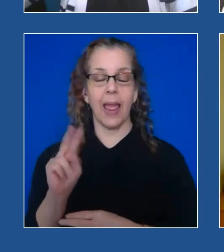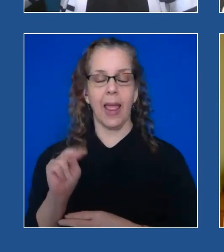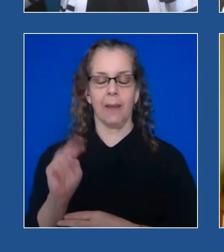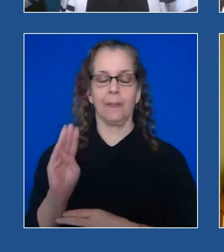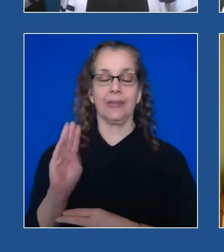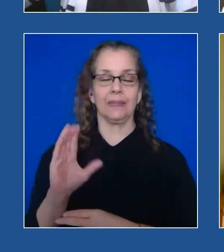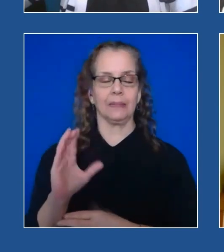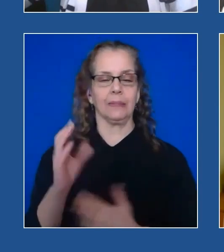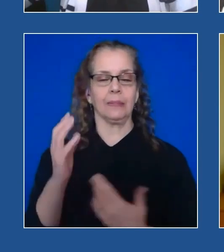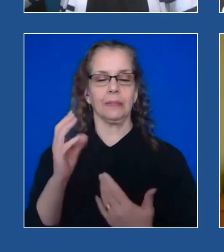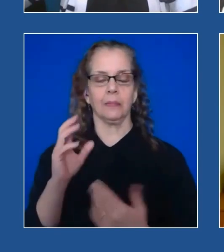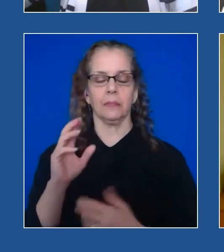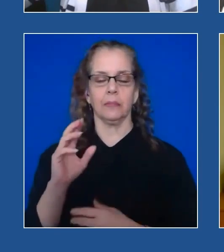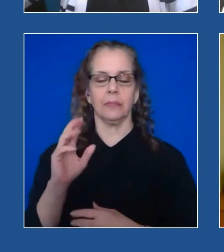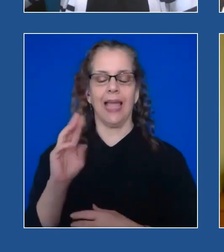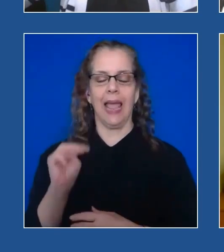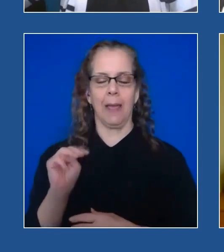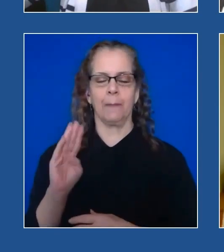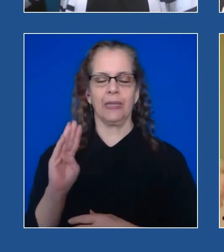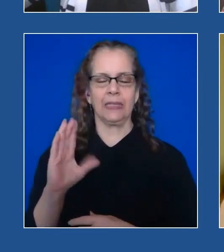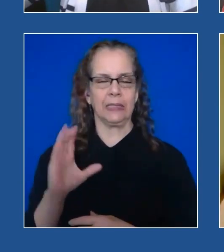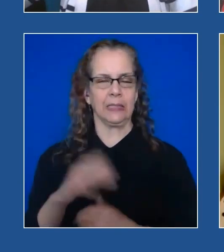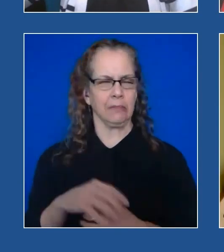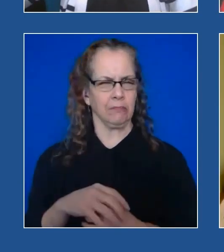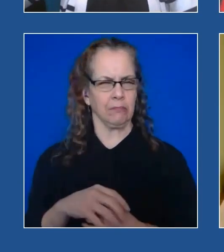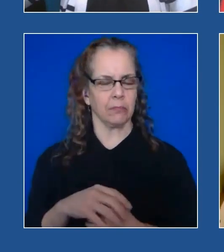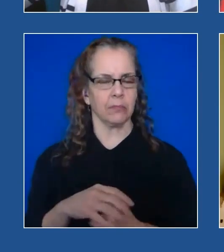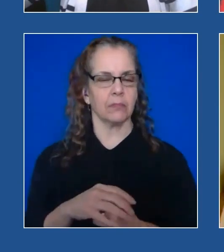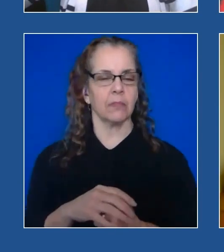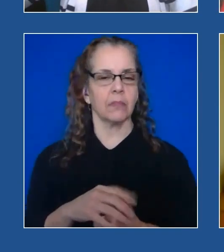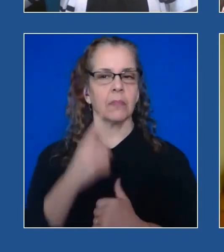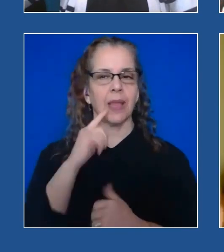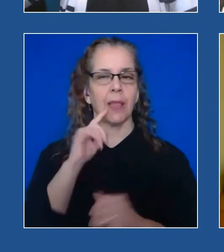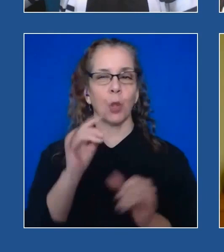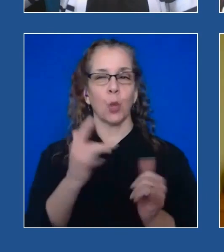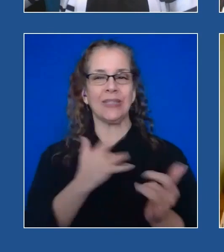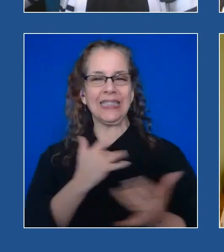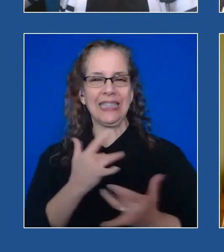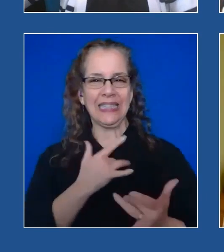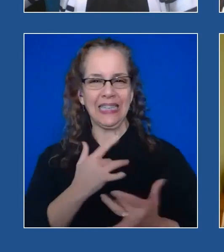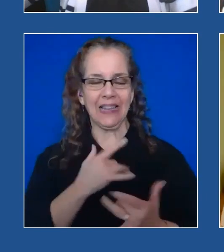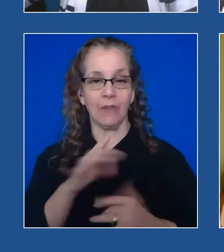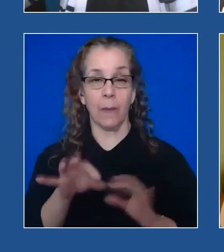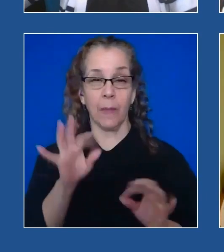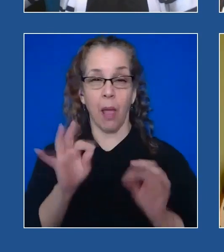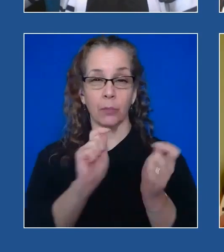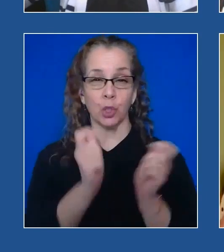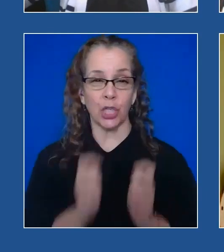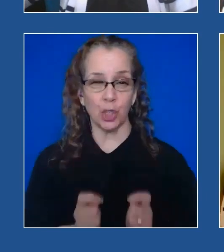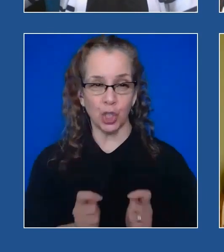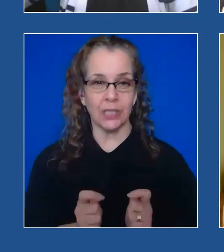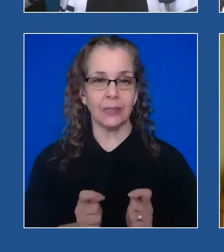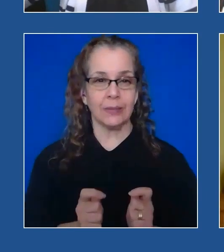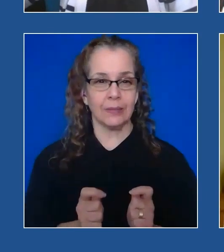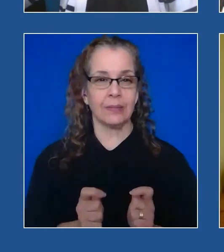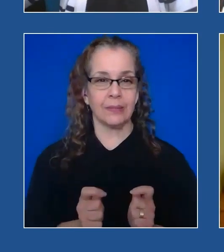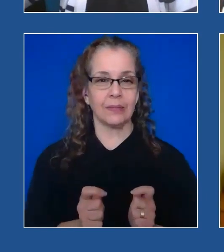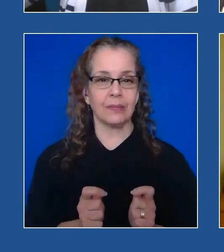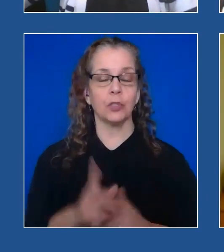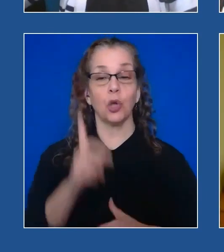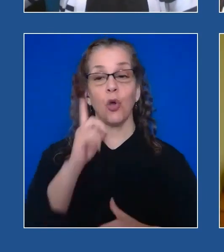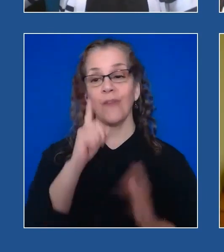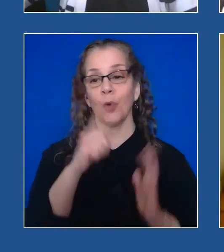psychometrics and that they are sensitive enough to pick up changes at the intervals at which we're measuring. So in our IOP setting,